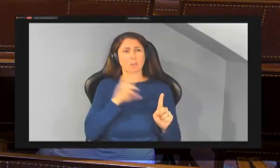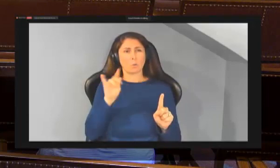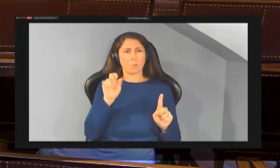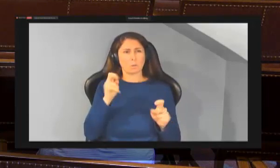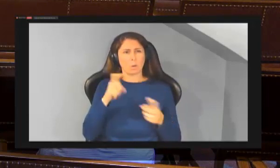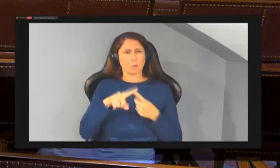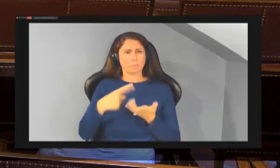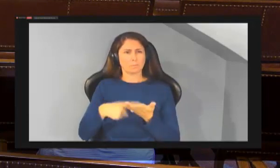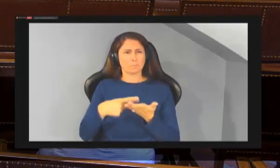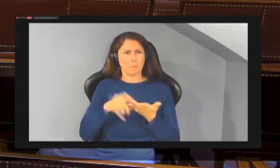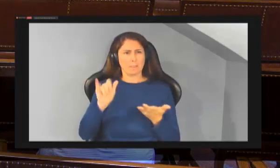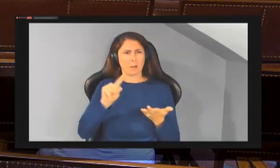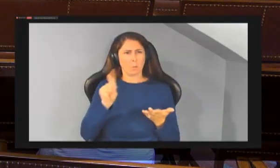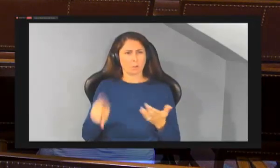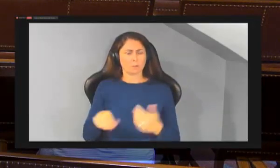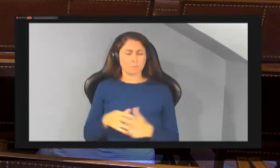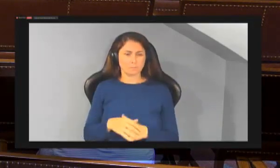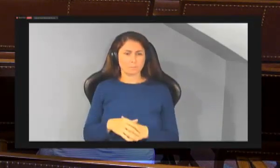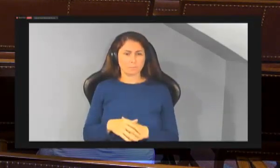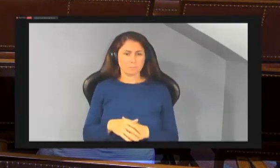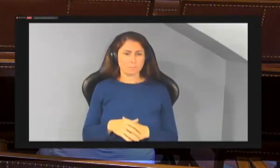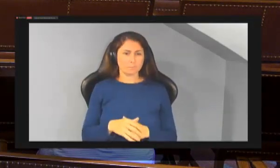questioning.